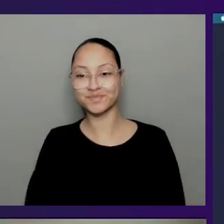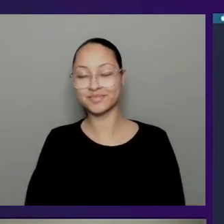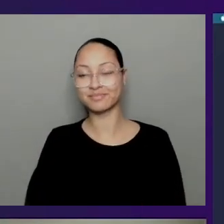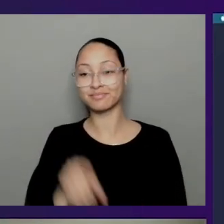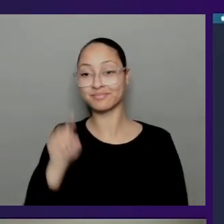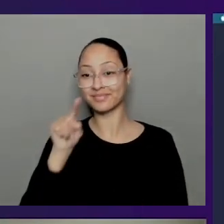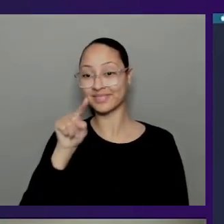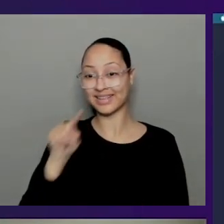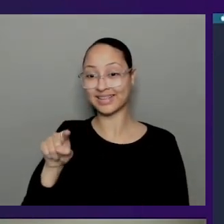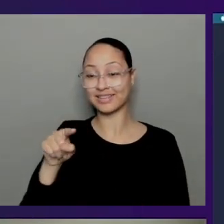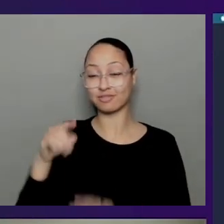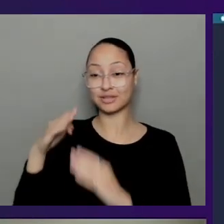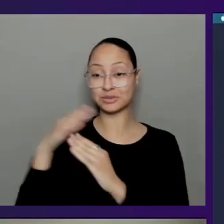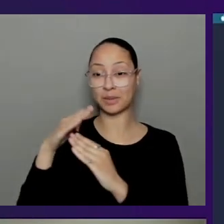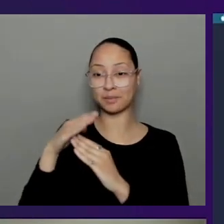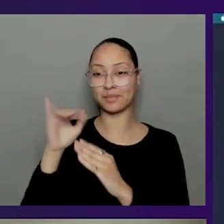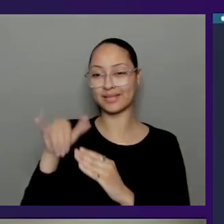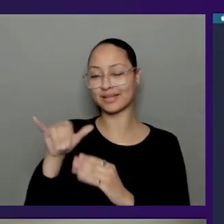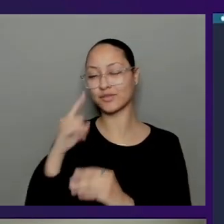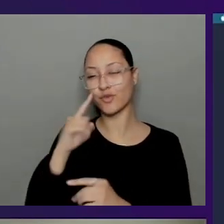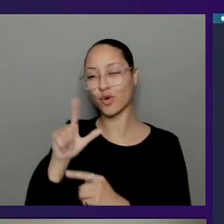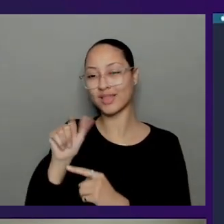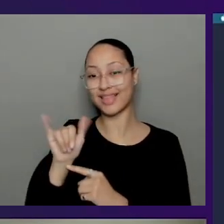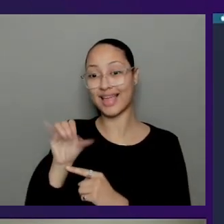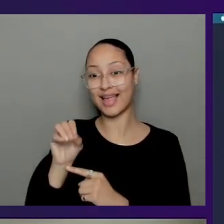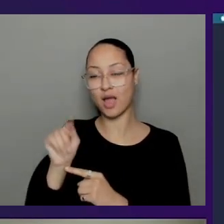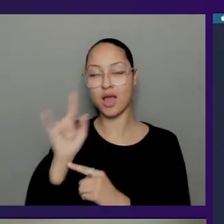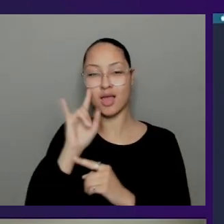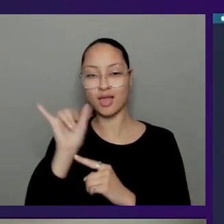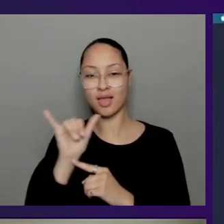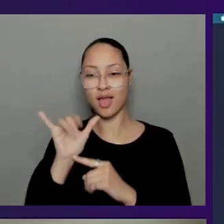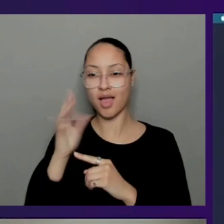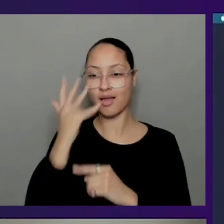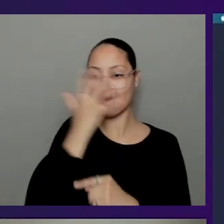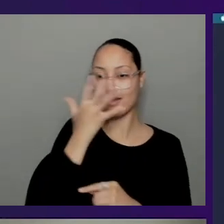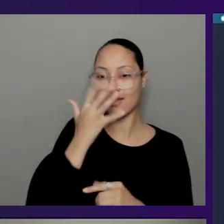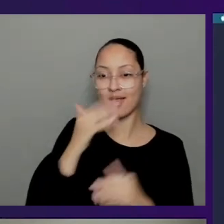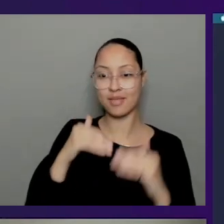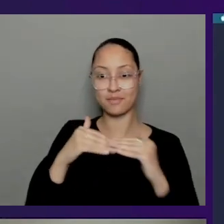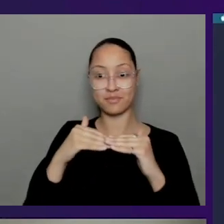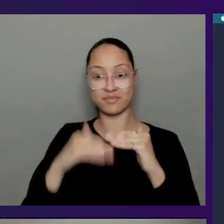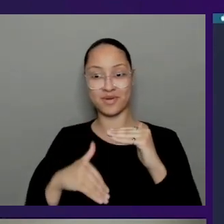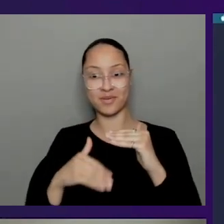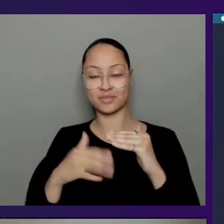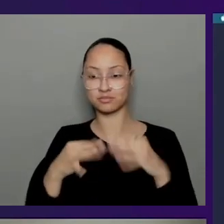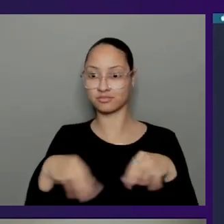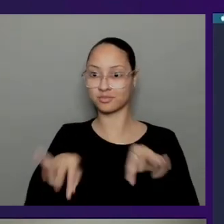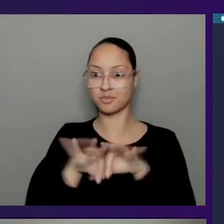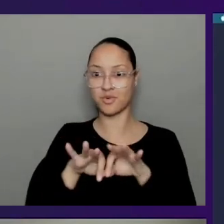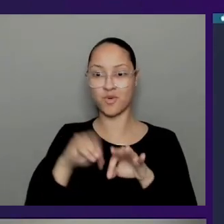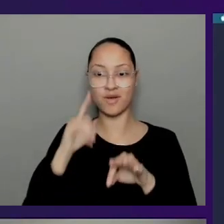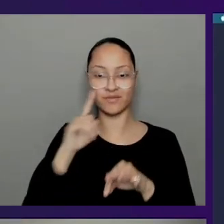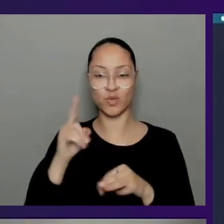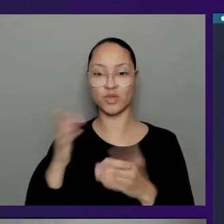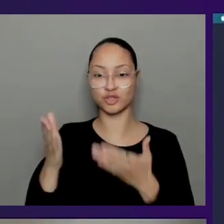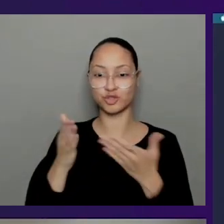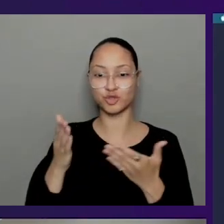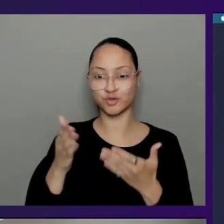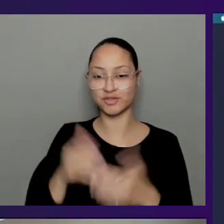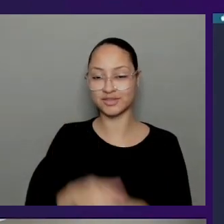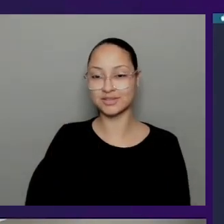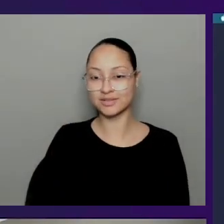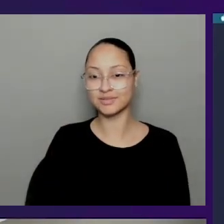content is on line 7, where it says this page was server-side rendered on, and then there is a prop